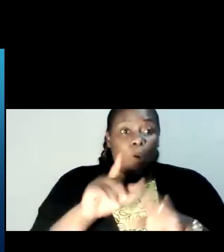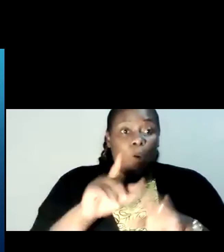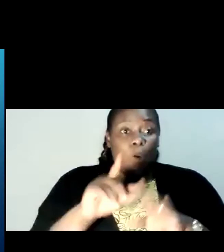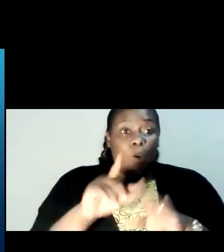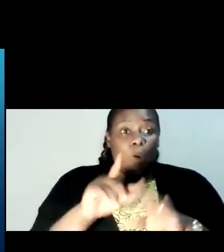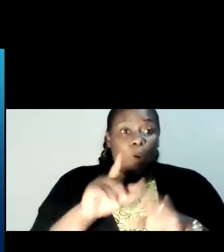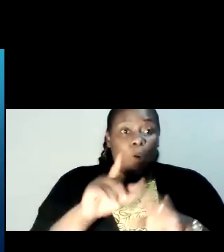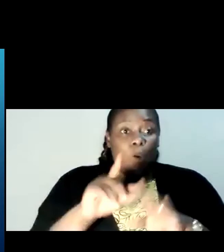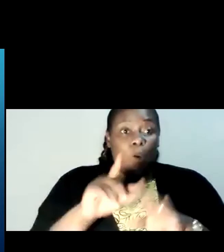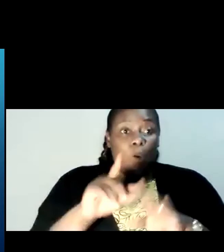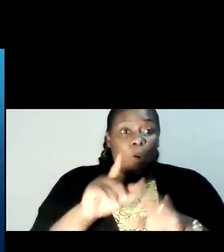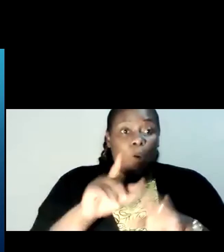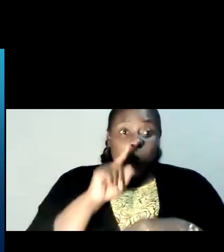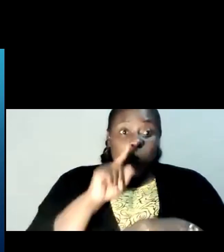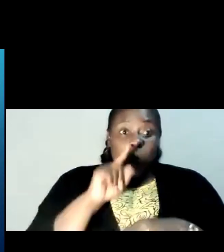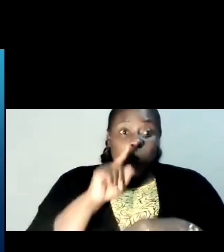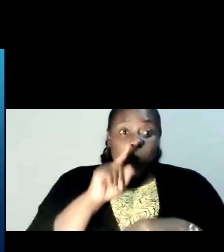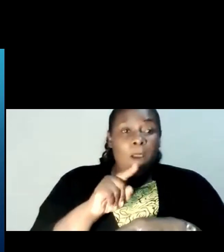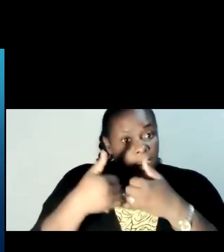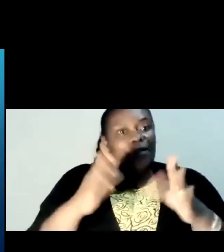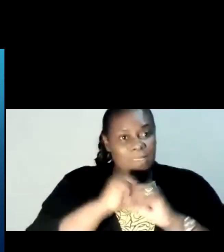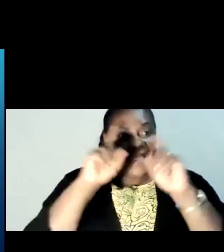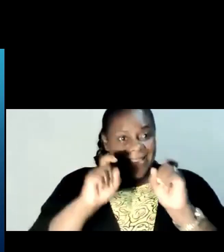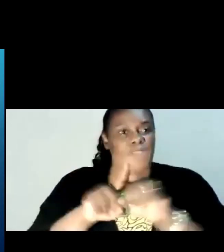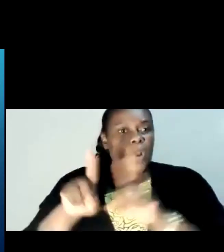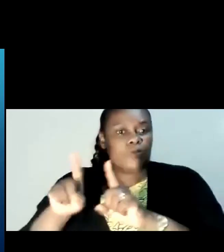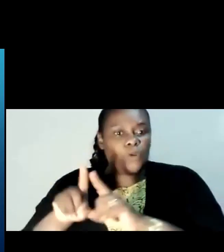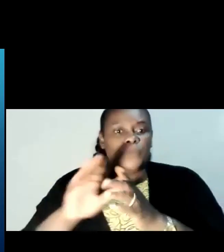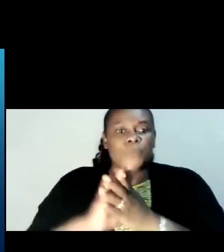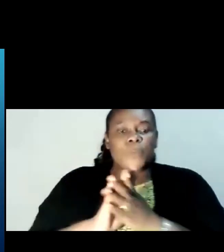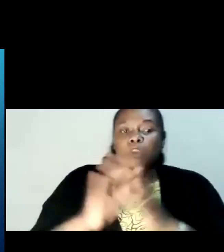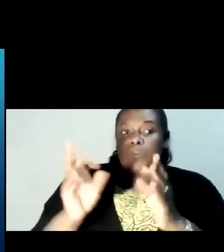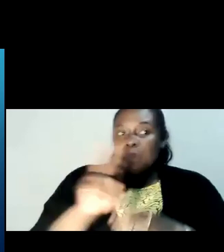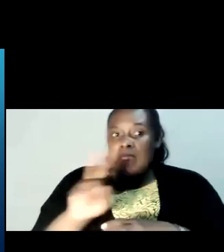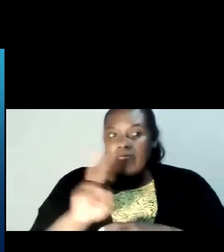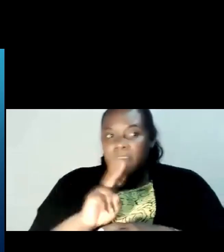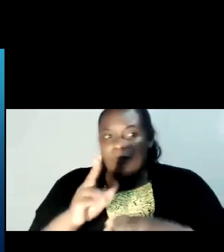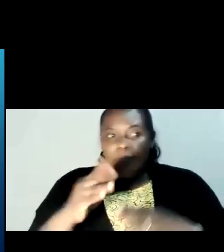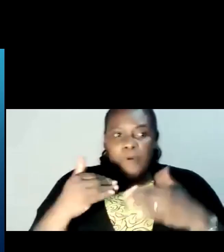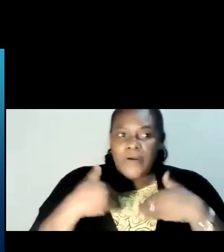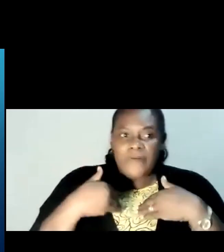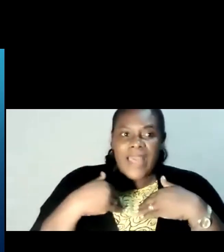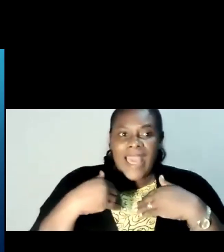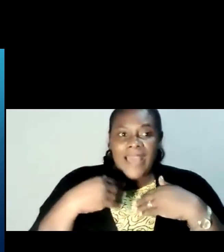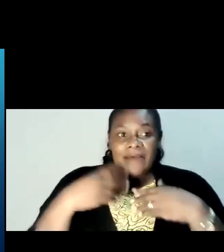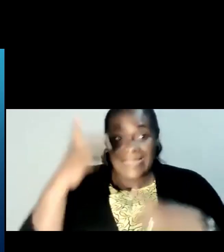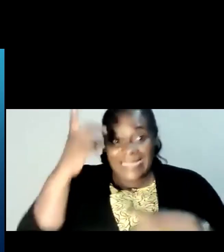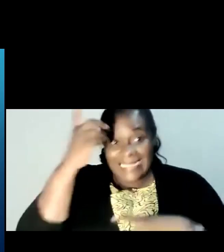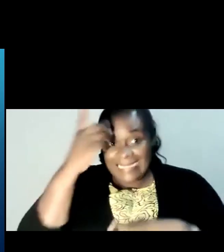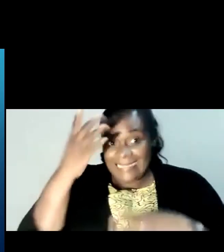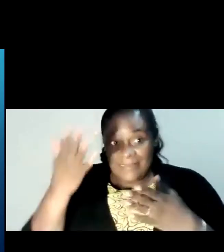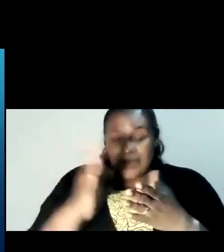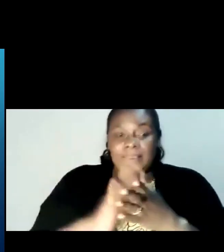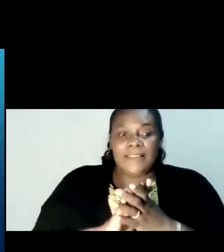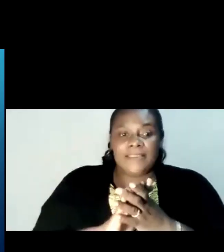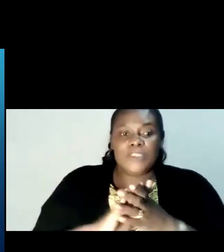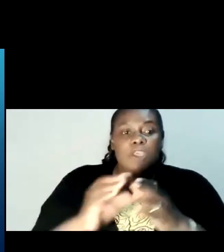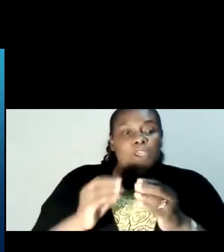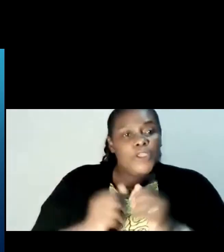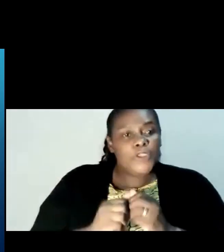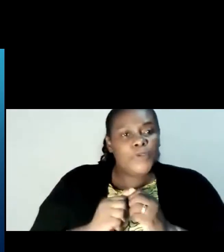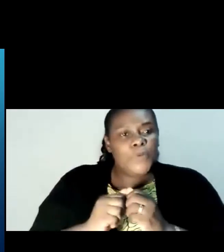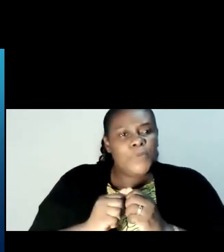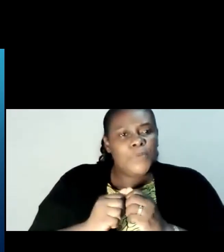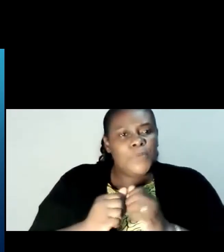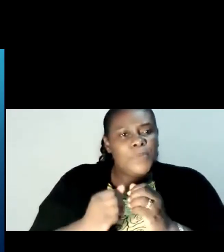your partner have a sexually transmitted infection, it's possible that you may pass it on to each